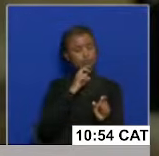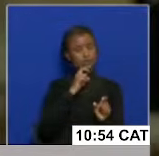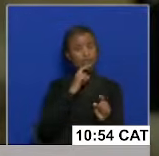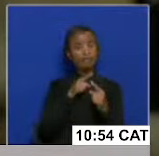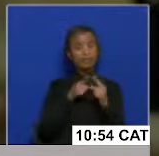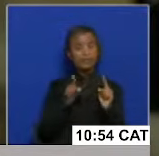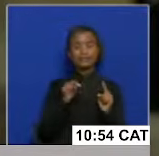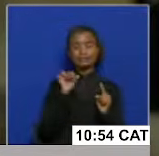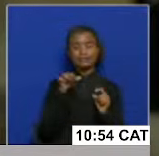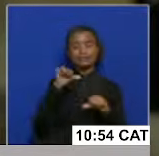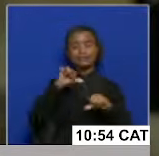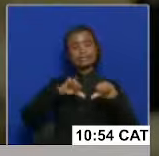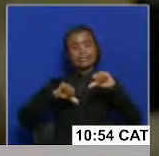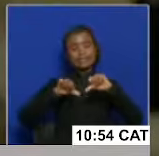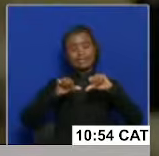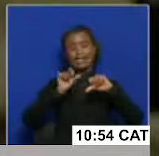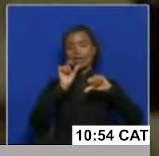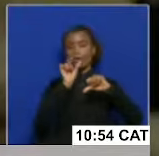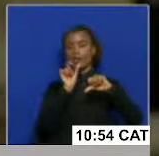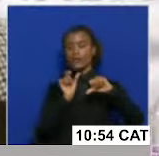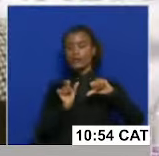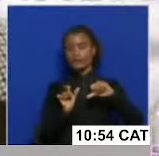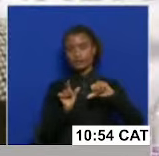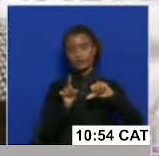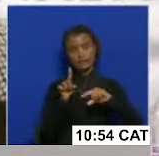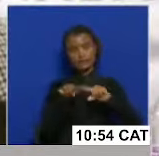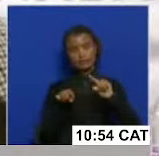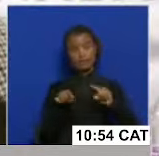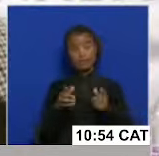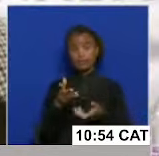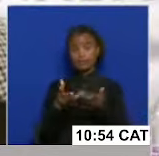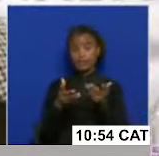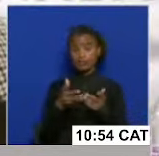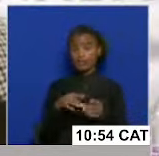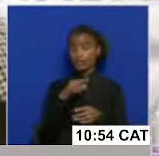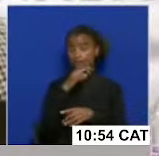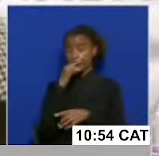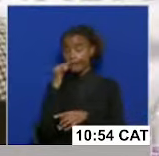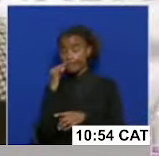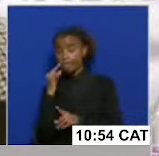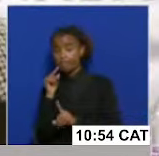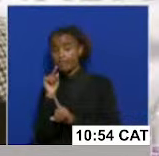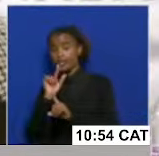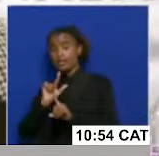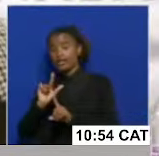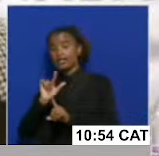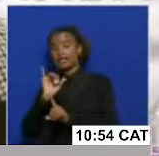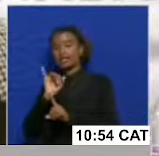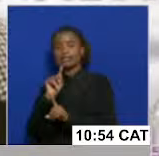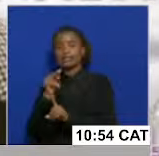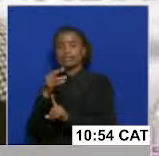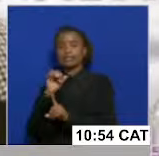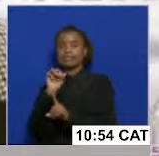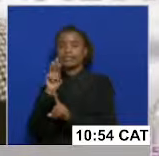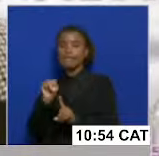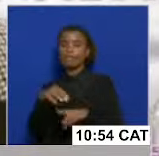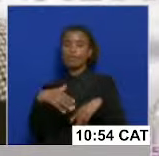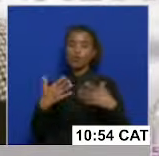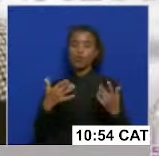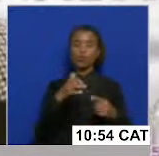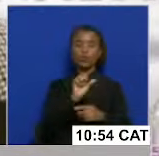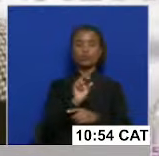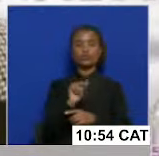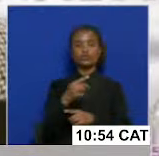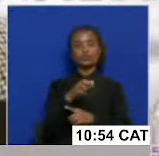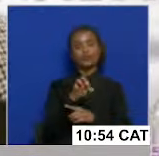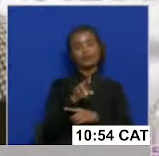the stones. And those names could well have been lithium or sugarlite, or not? I'm not sure off the top of my head. All I know is that two names